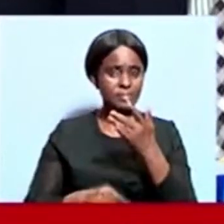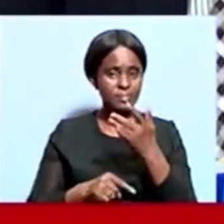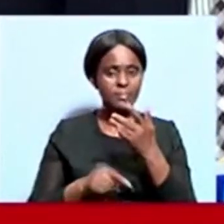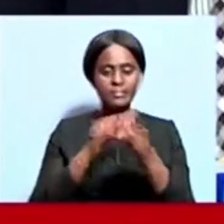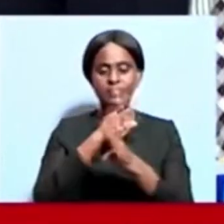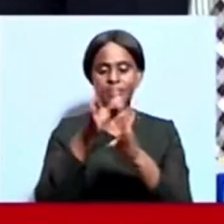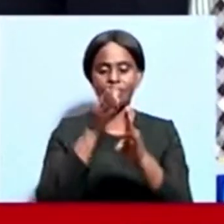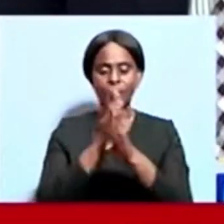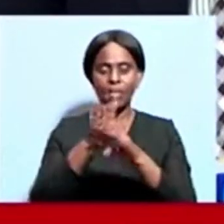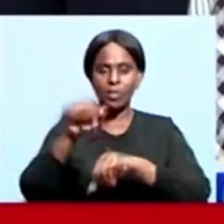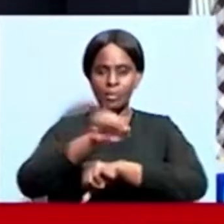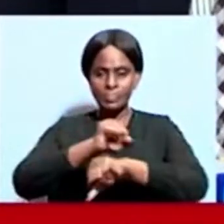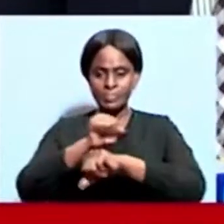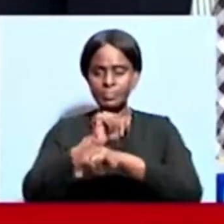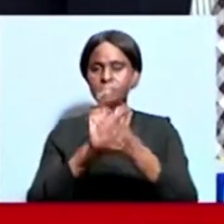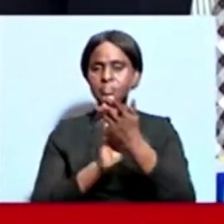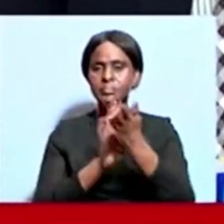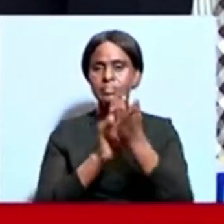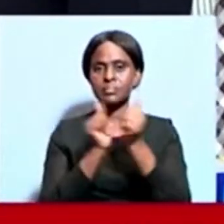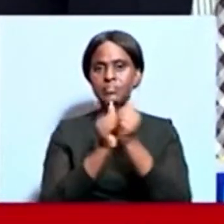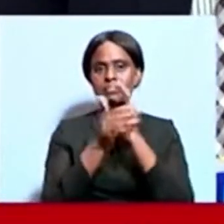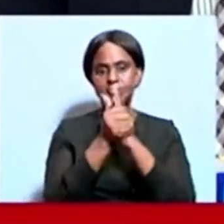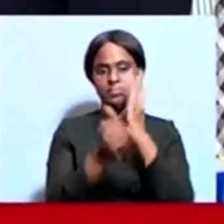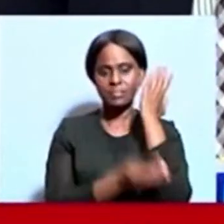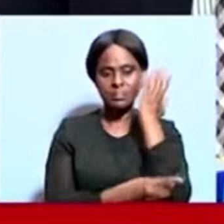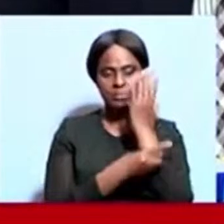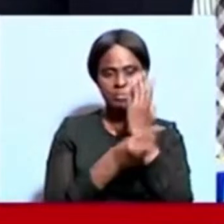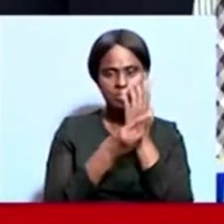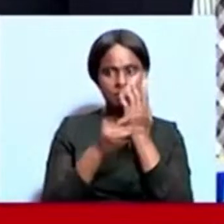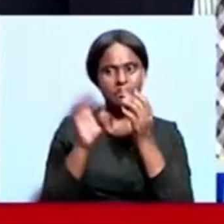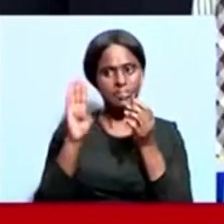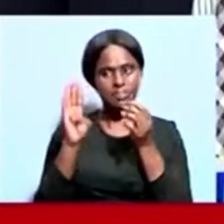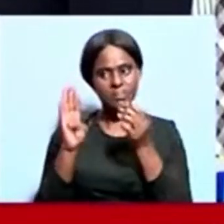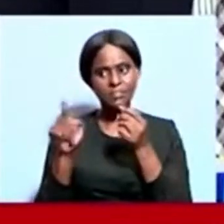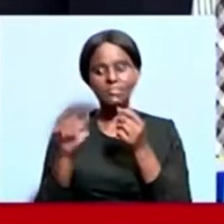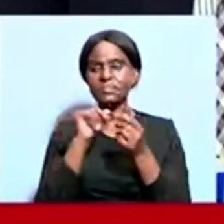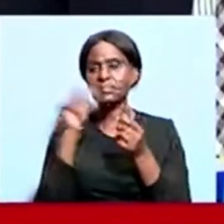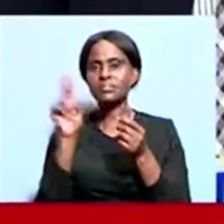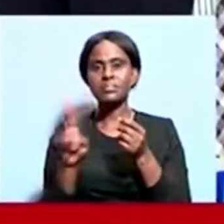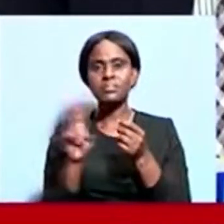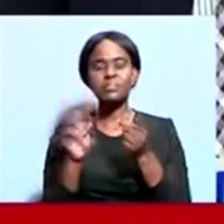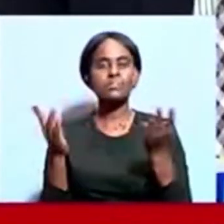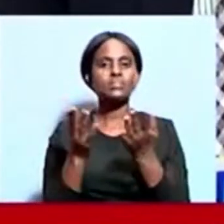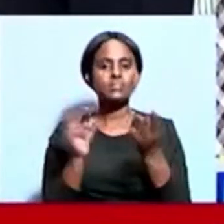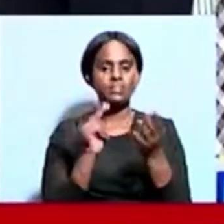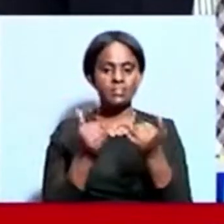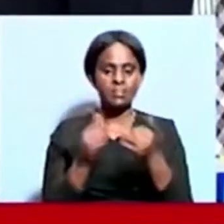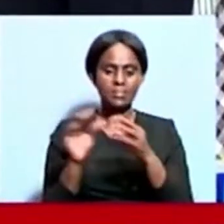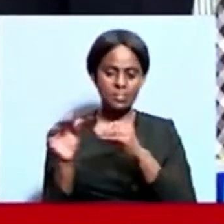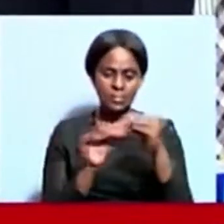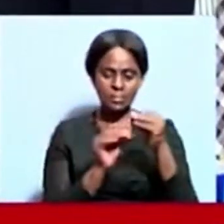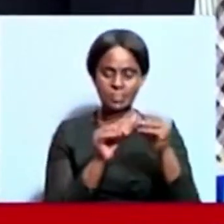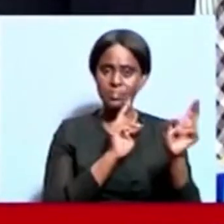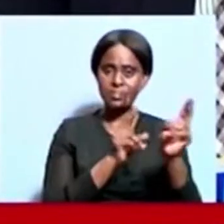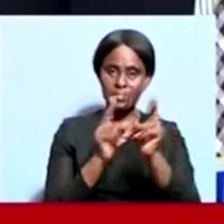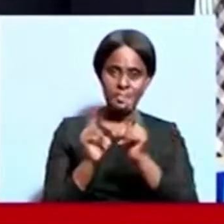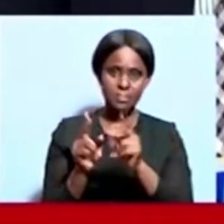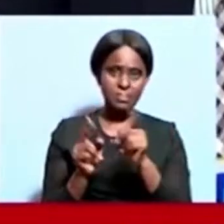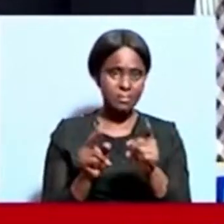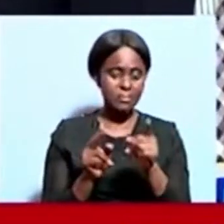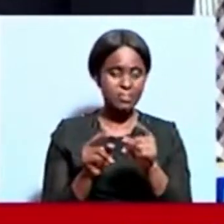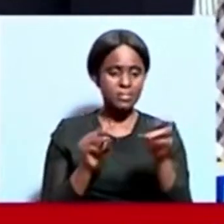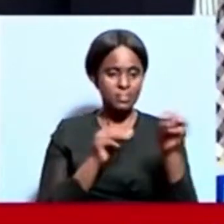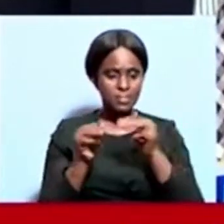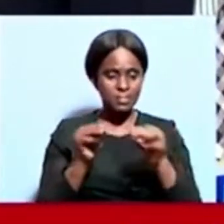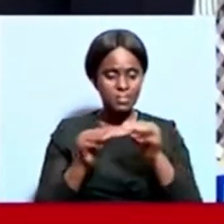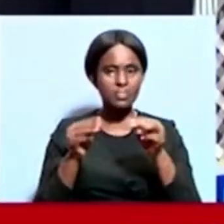relates to secondary school and skills development and spent bursary. And we move to management response.